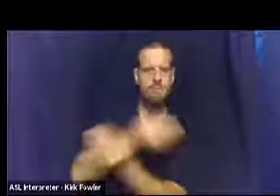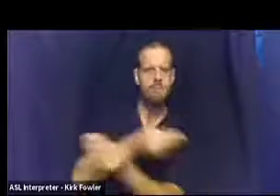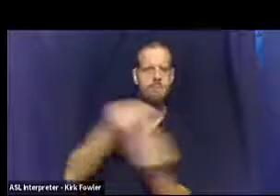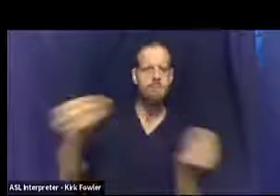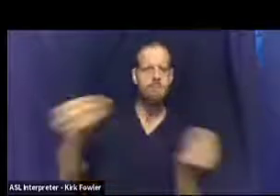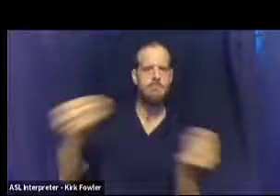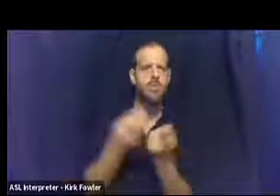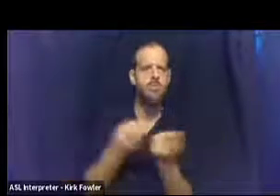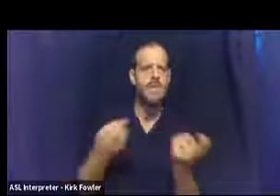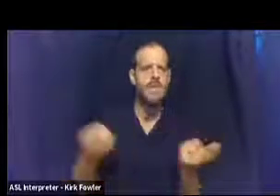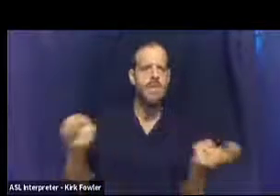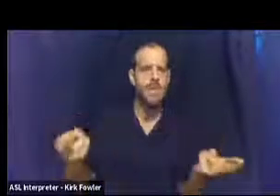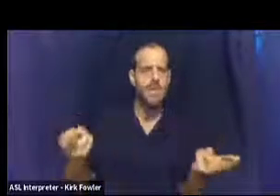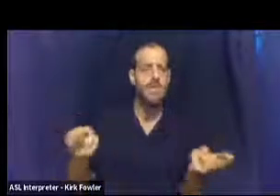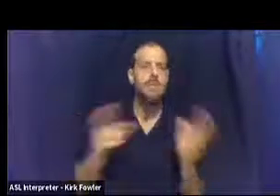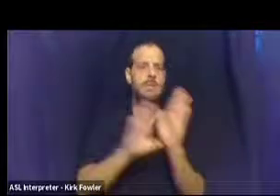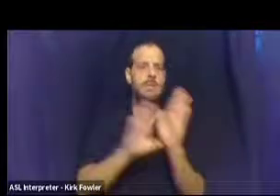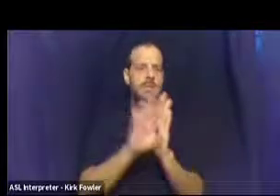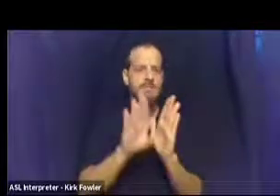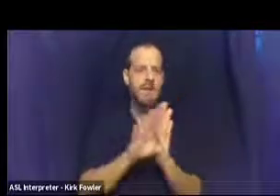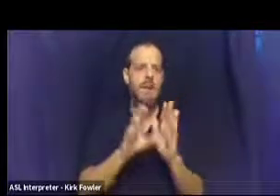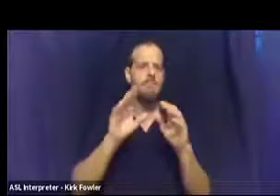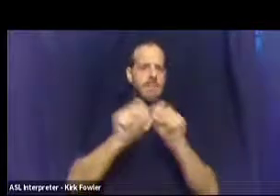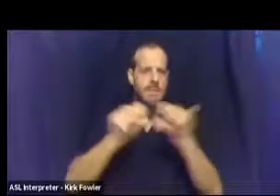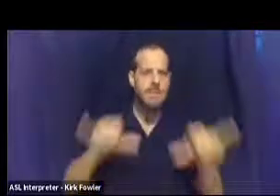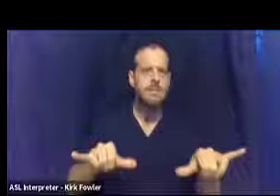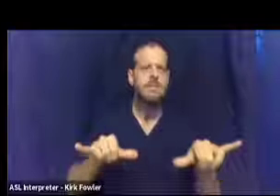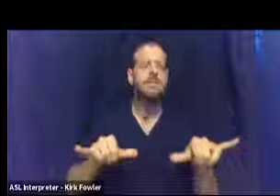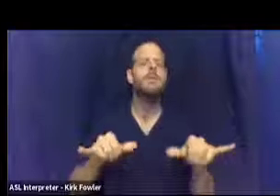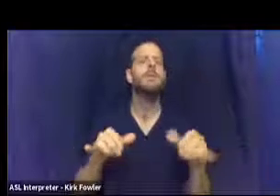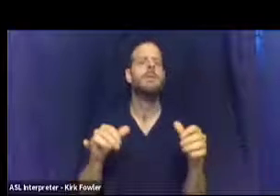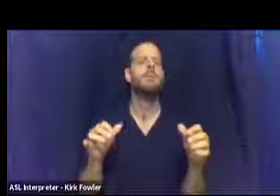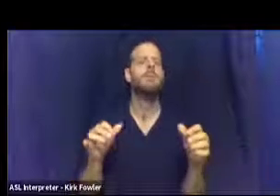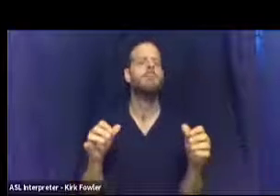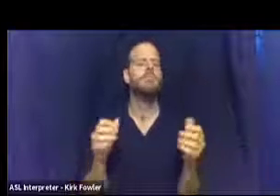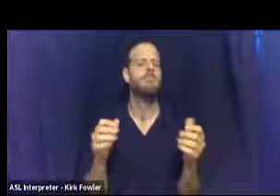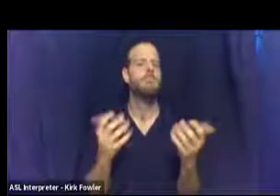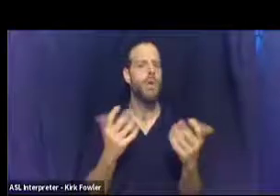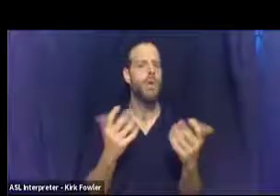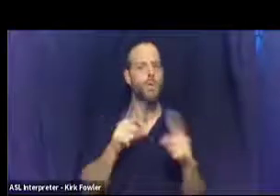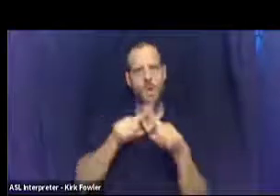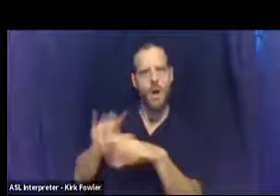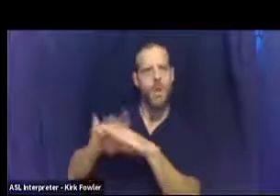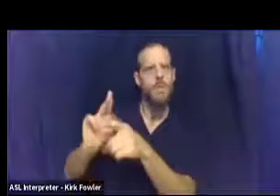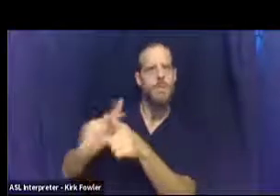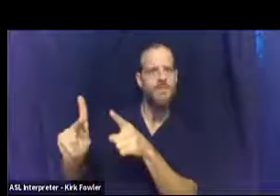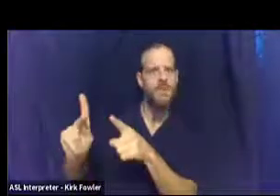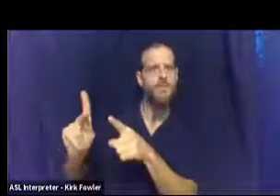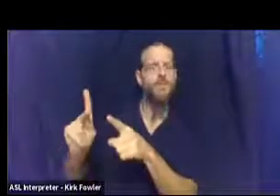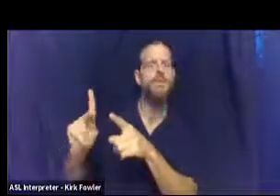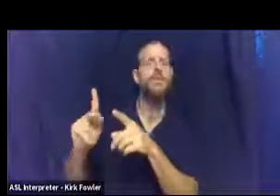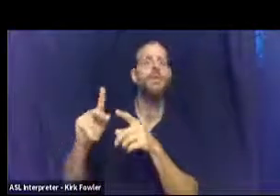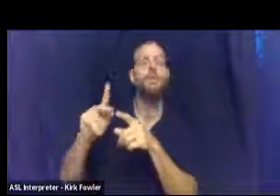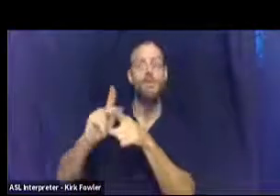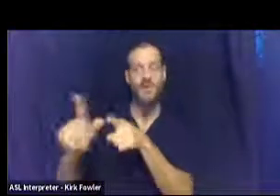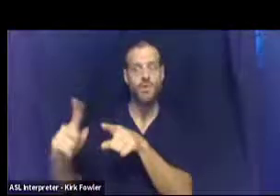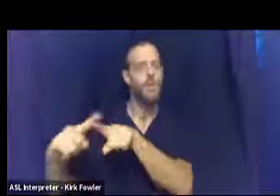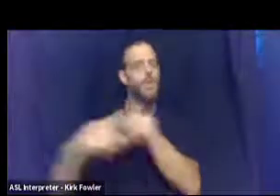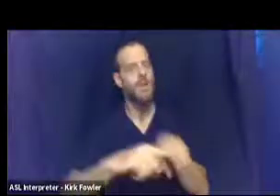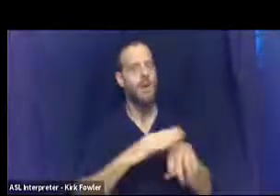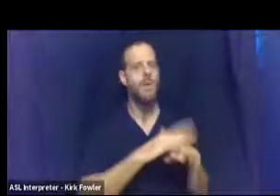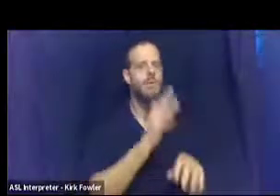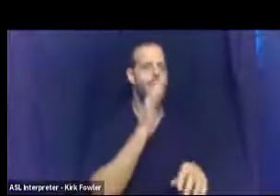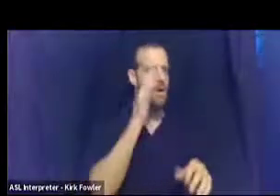develop that system. Rely on some of the expertise of the professionals, and that goes the same way with professionals. Please make sure that you're